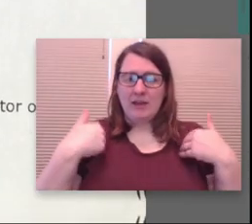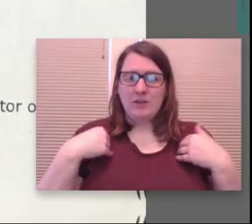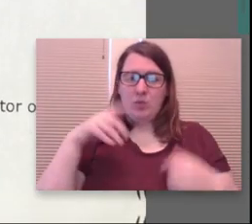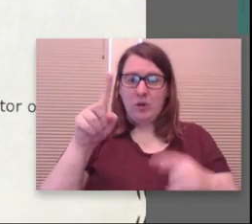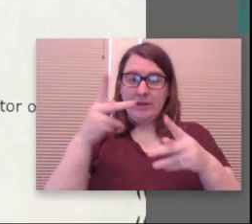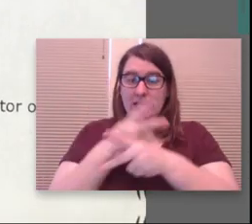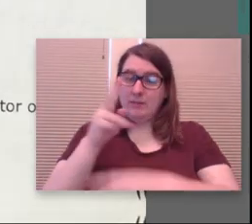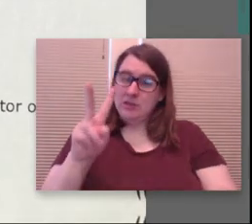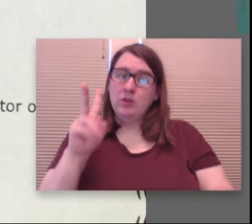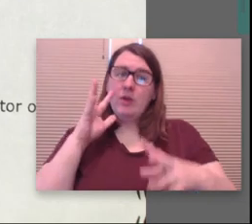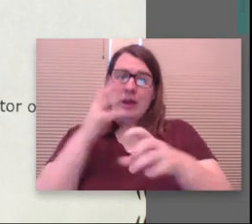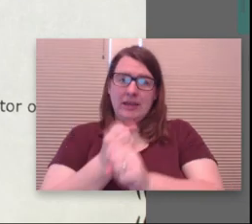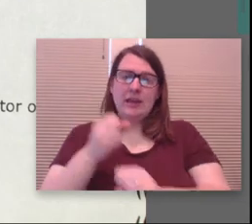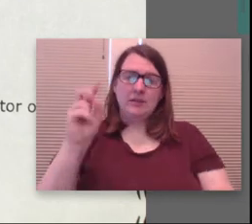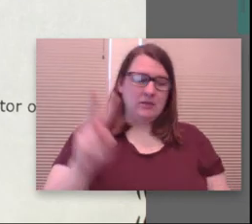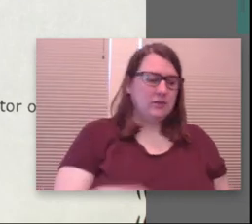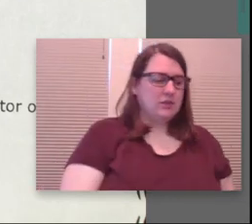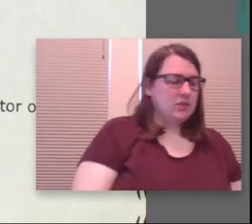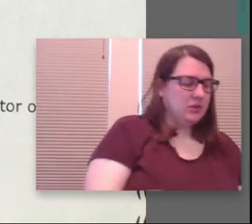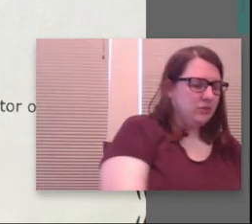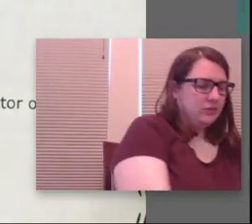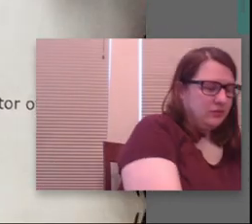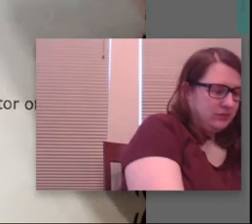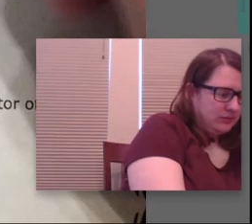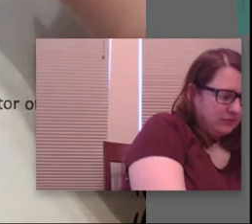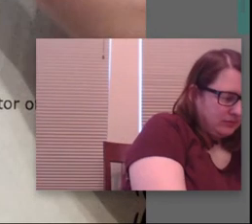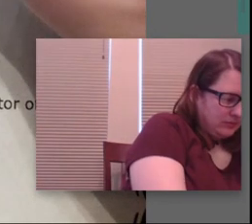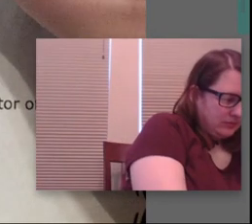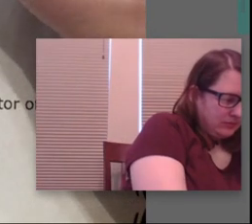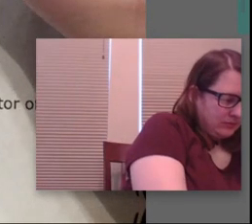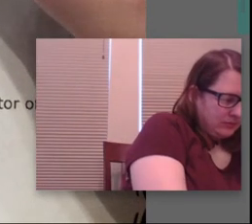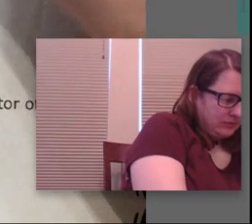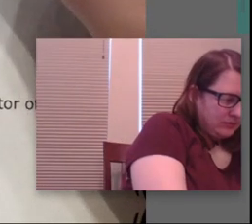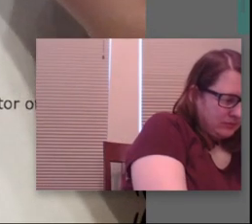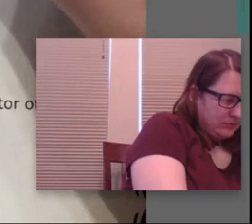If I do 1 times 2, I get 2.